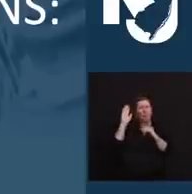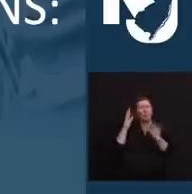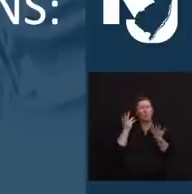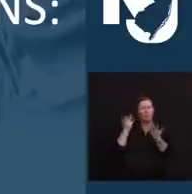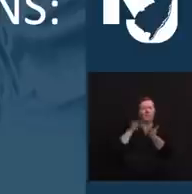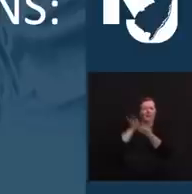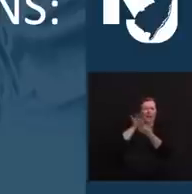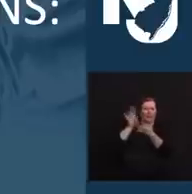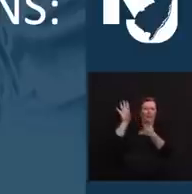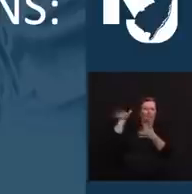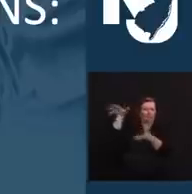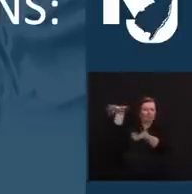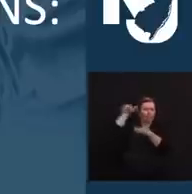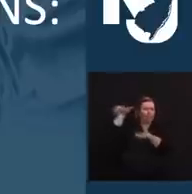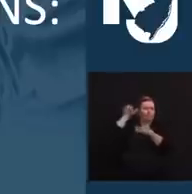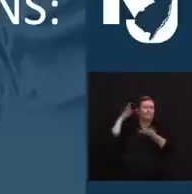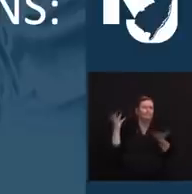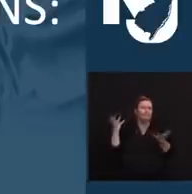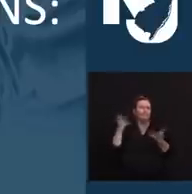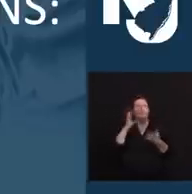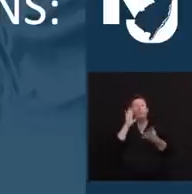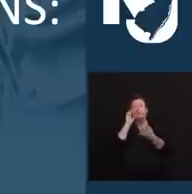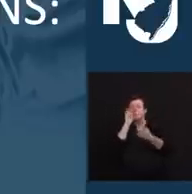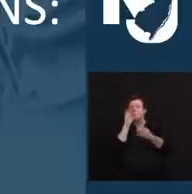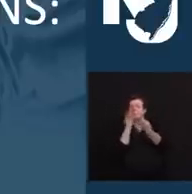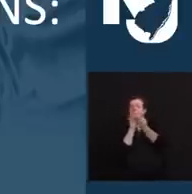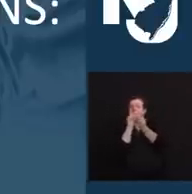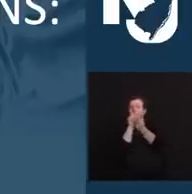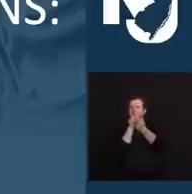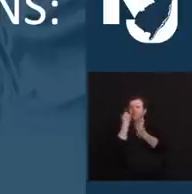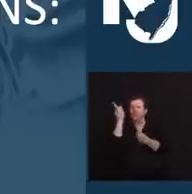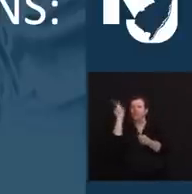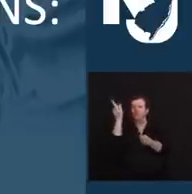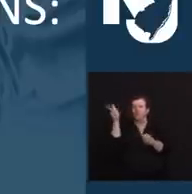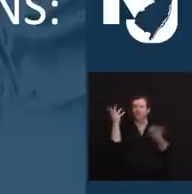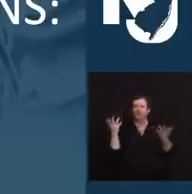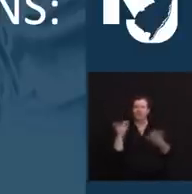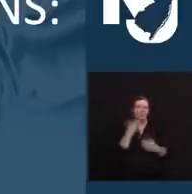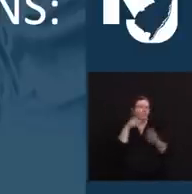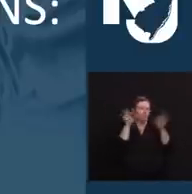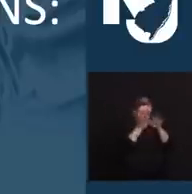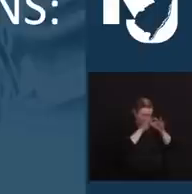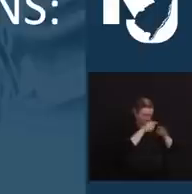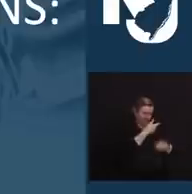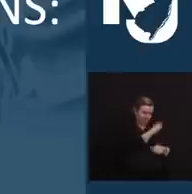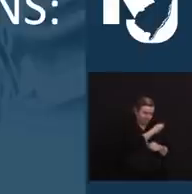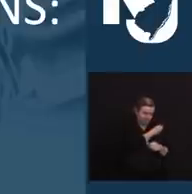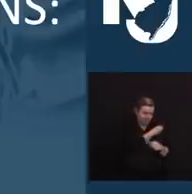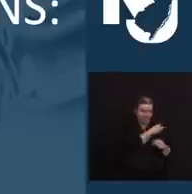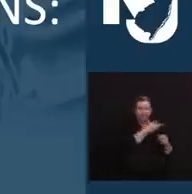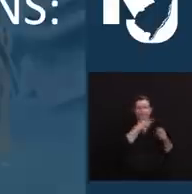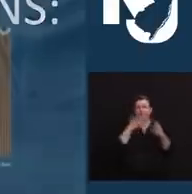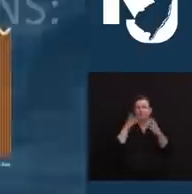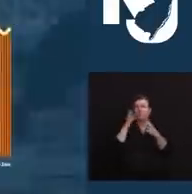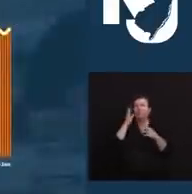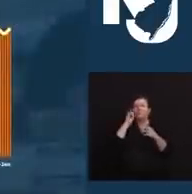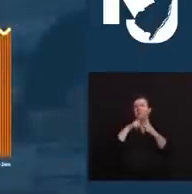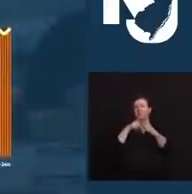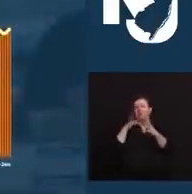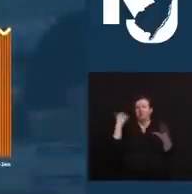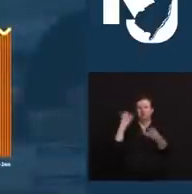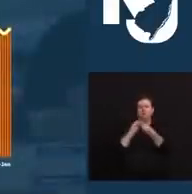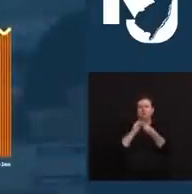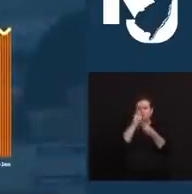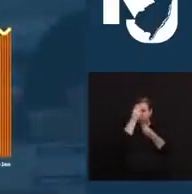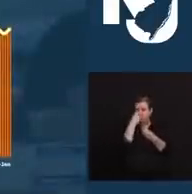over time. There's just no question about that. Again, everybody's going through it. We're no exception. In our hospitals, as of last night, and this